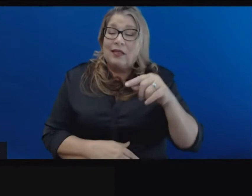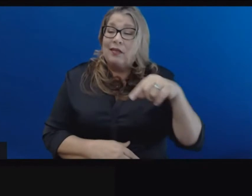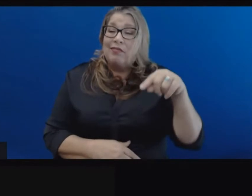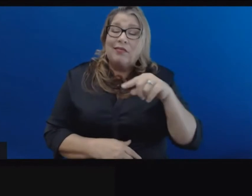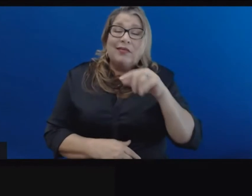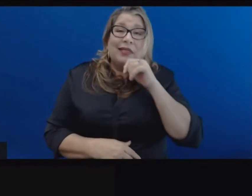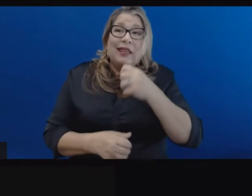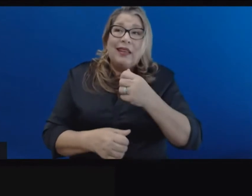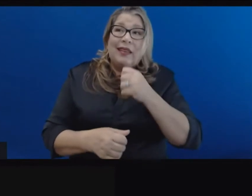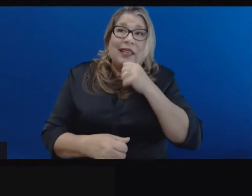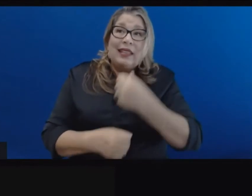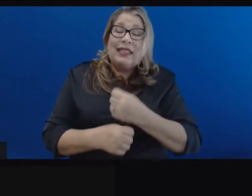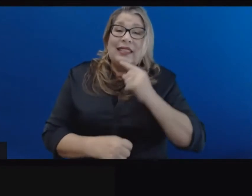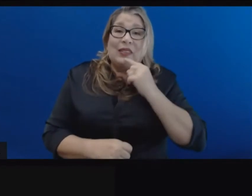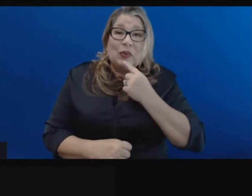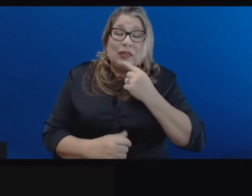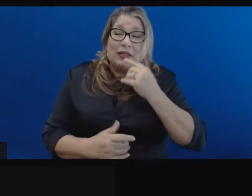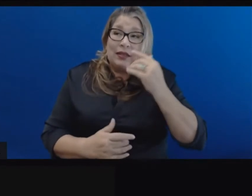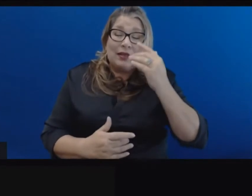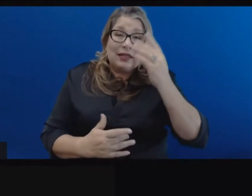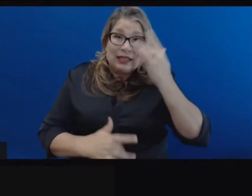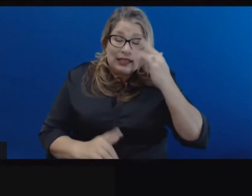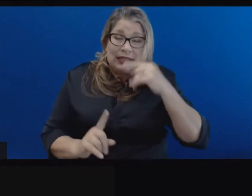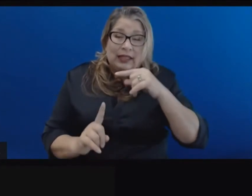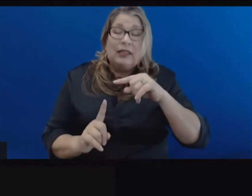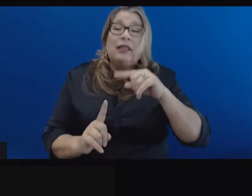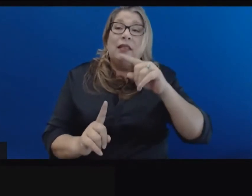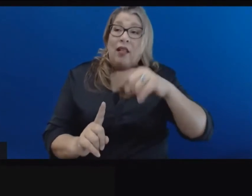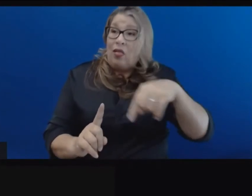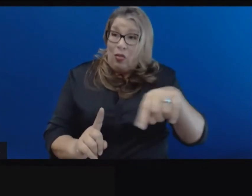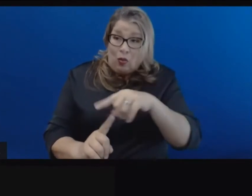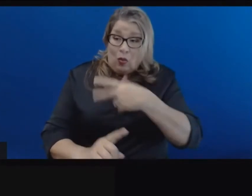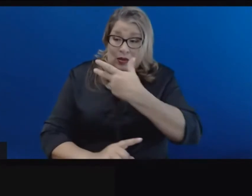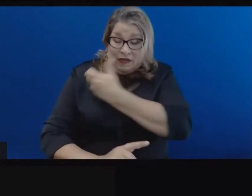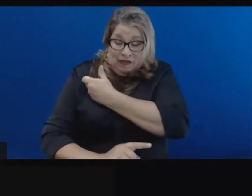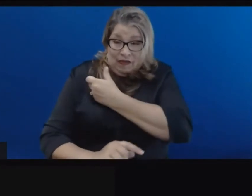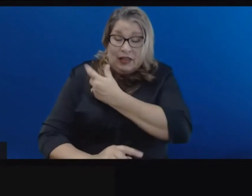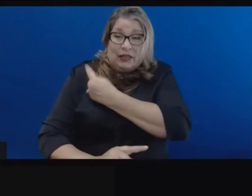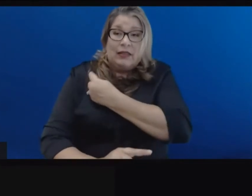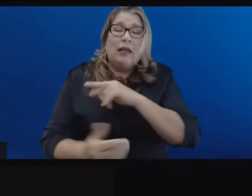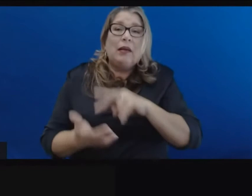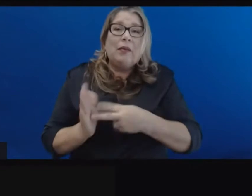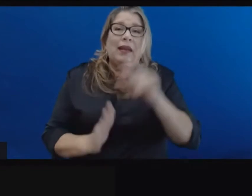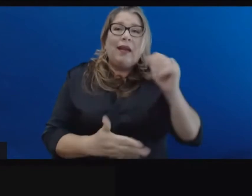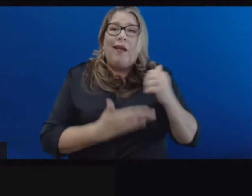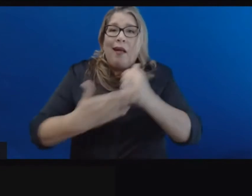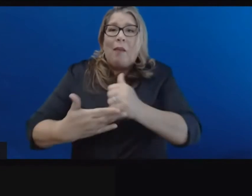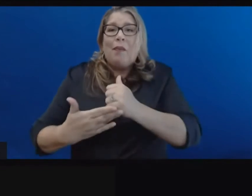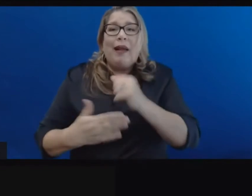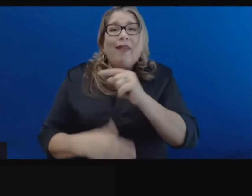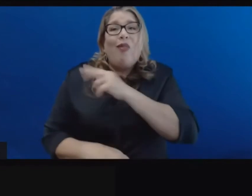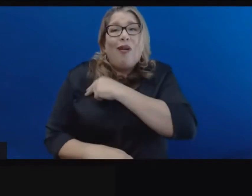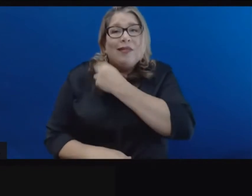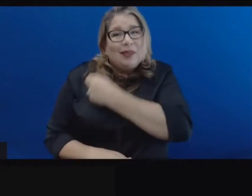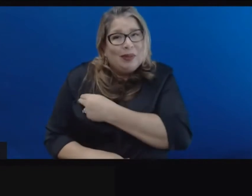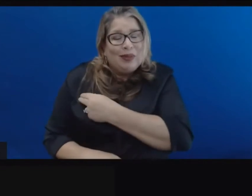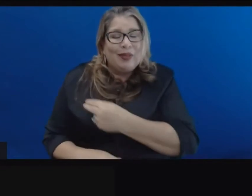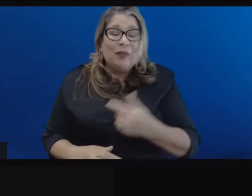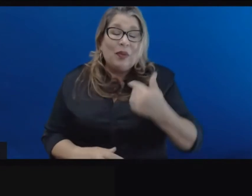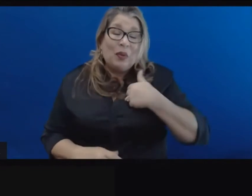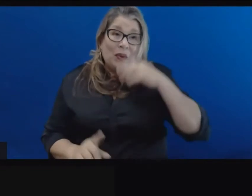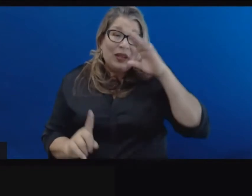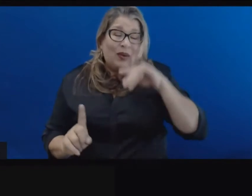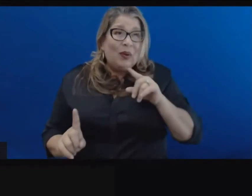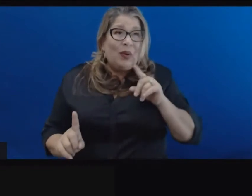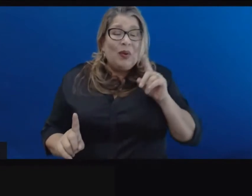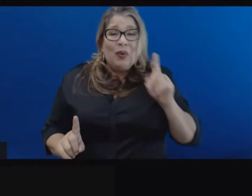can actually become help to our hospital delivery system that needs some relief. We know that for every older Californian